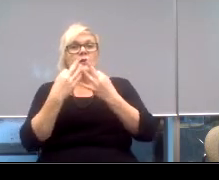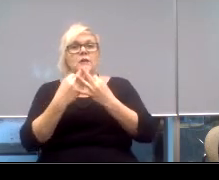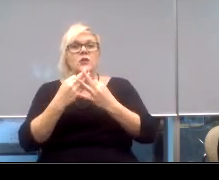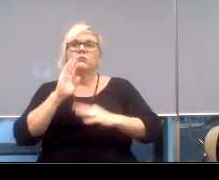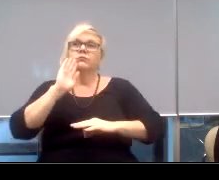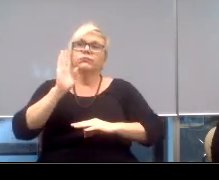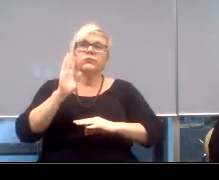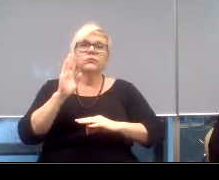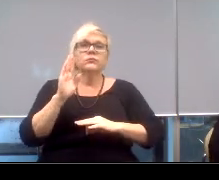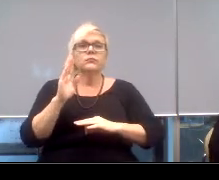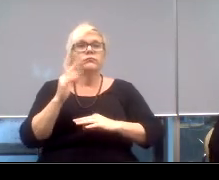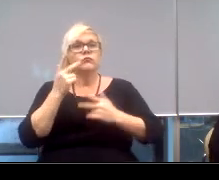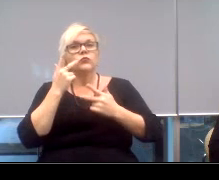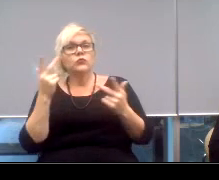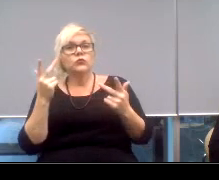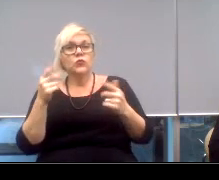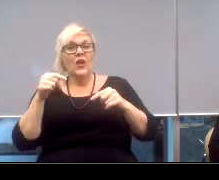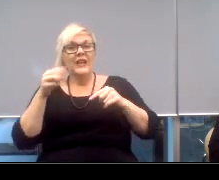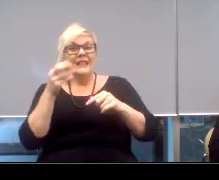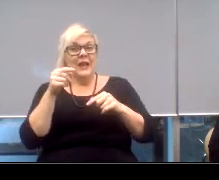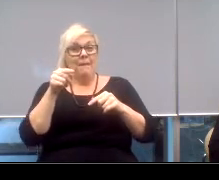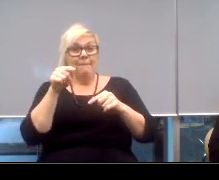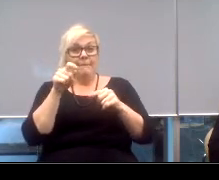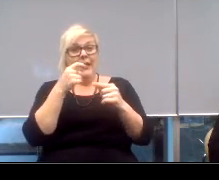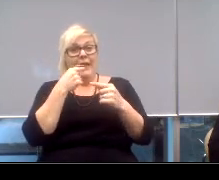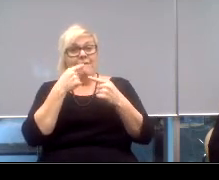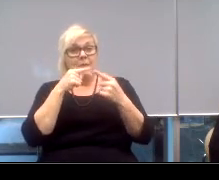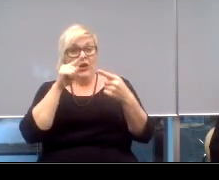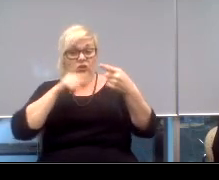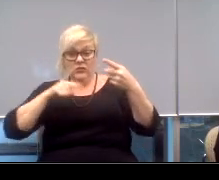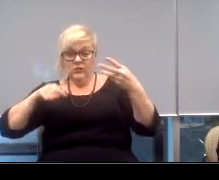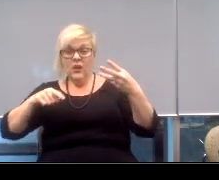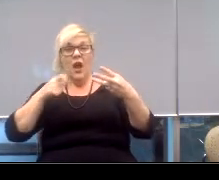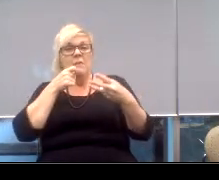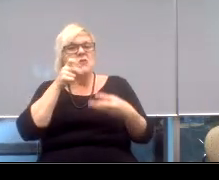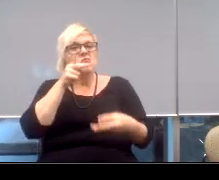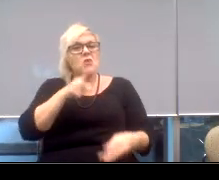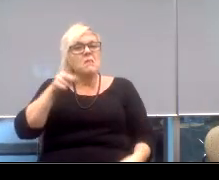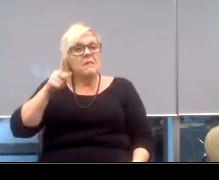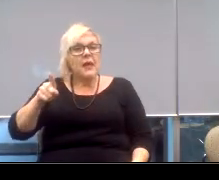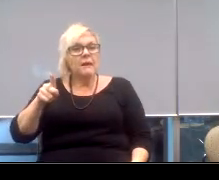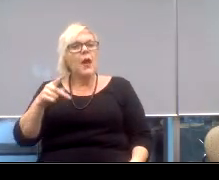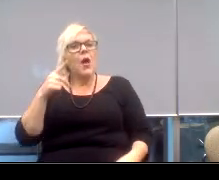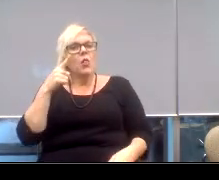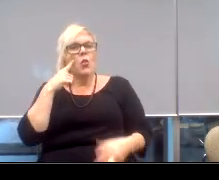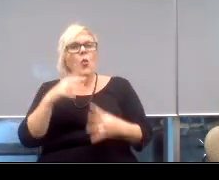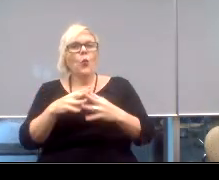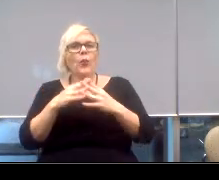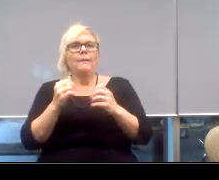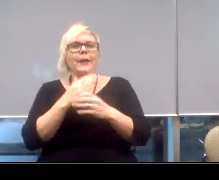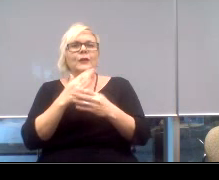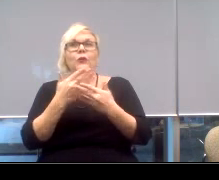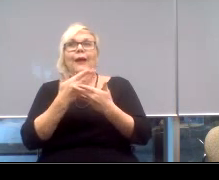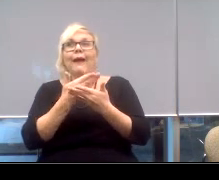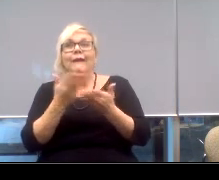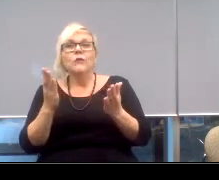and so you will see some of this material repeated, but I thought it's useful for you to make sure all the audience is on the same